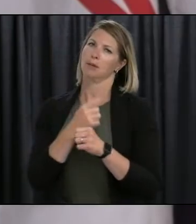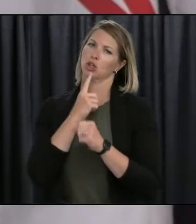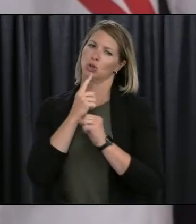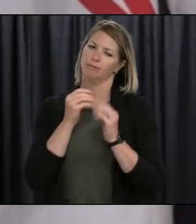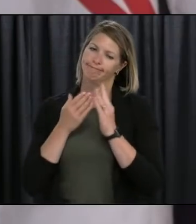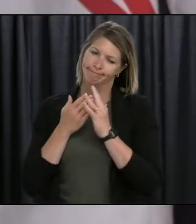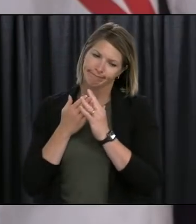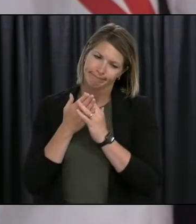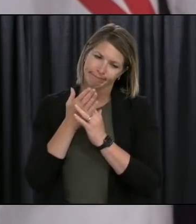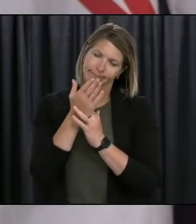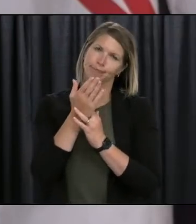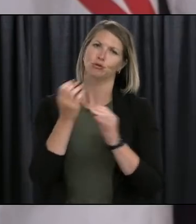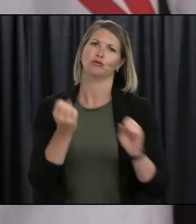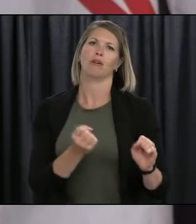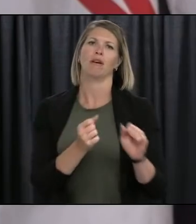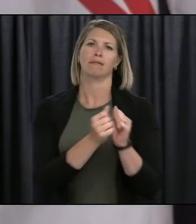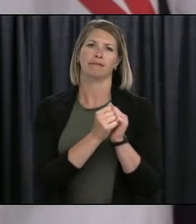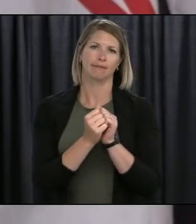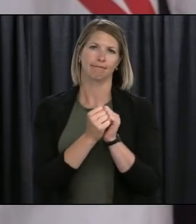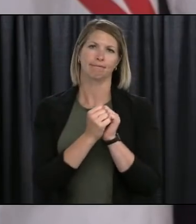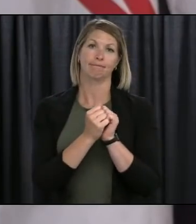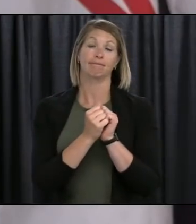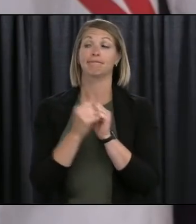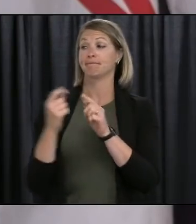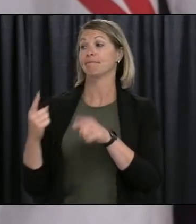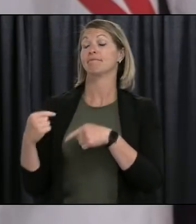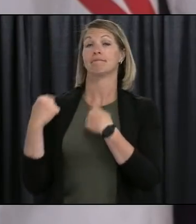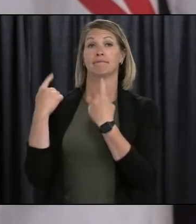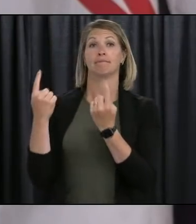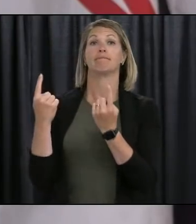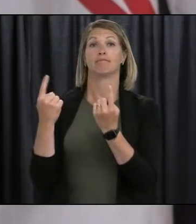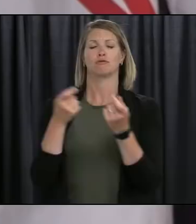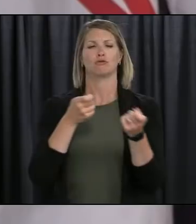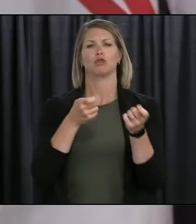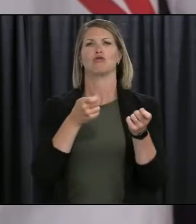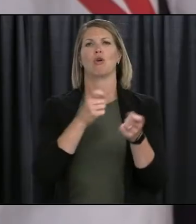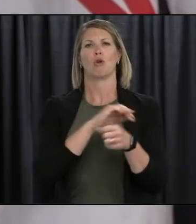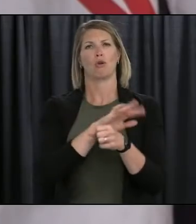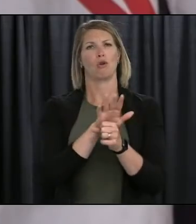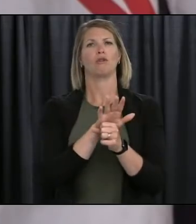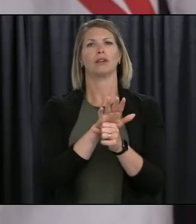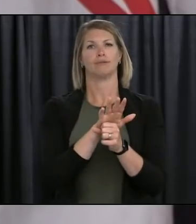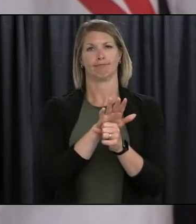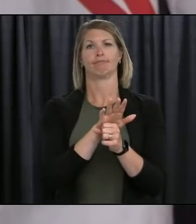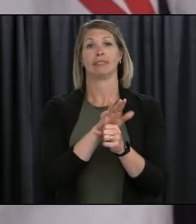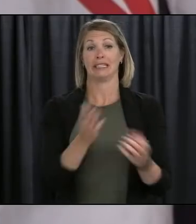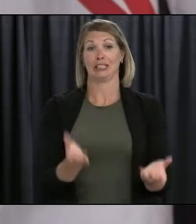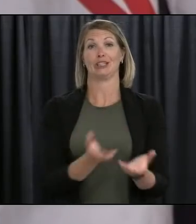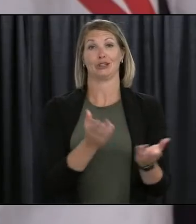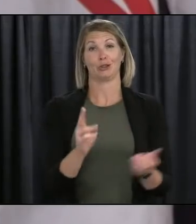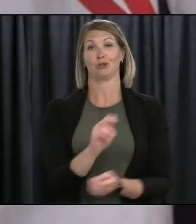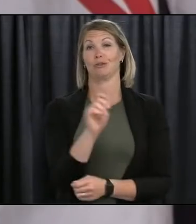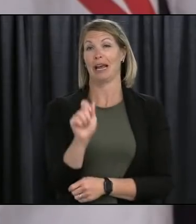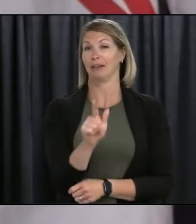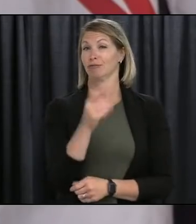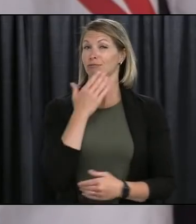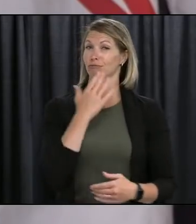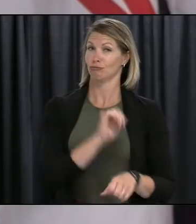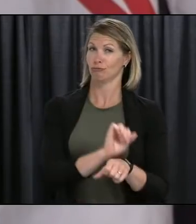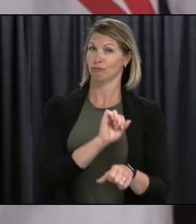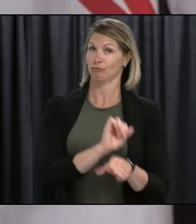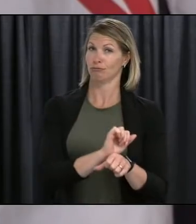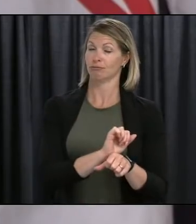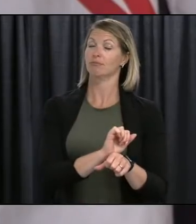pandemic. We have done exceptionally well containing COVID-19 in Newfoundland and Labrador, but as I've said before,